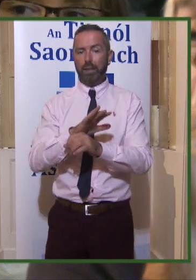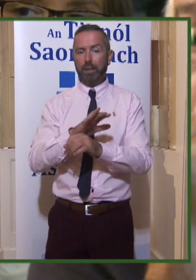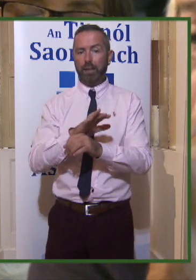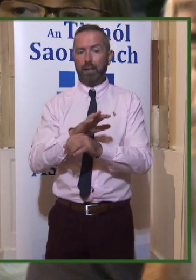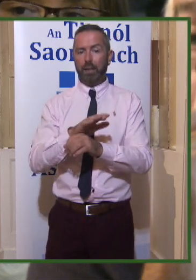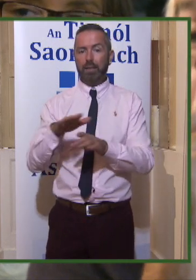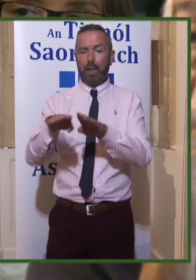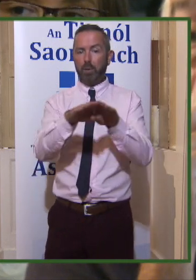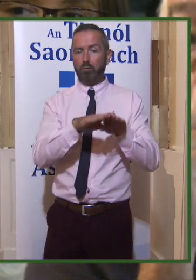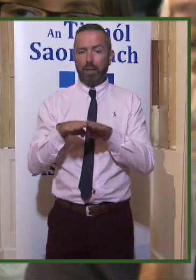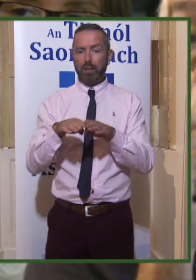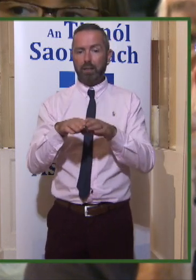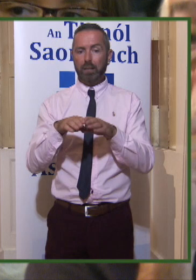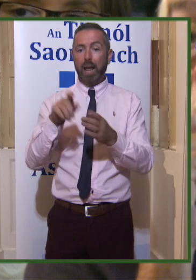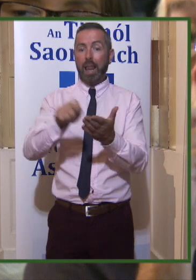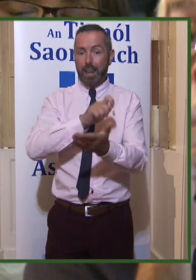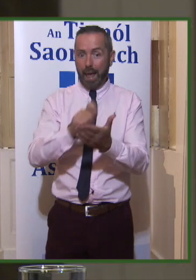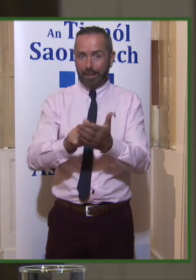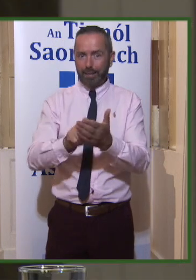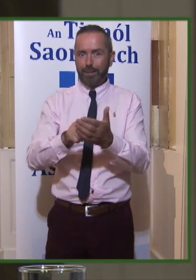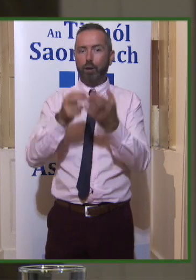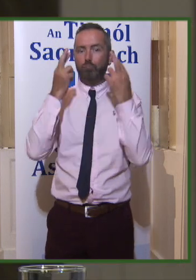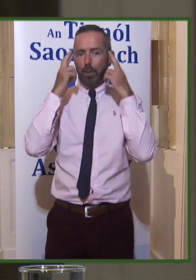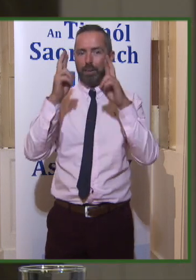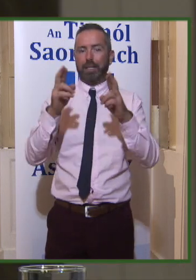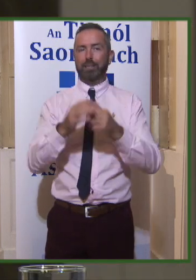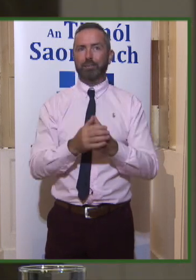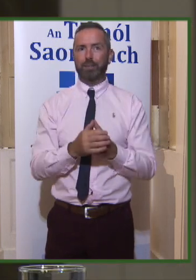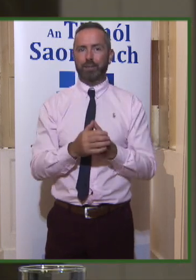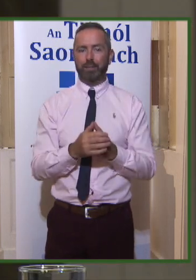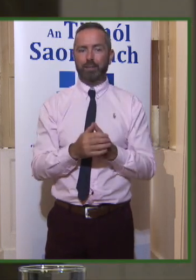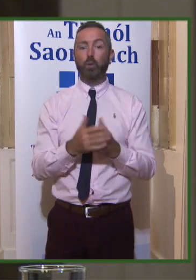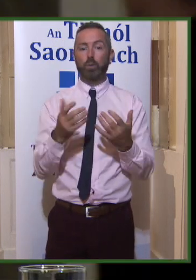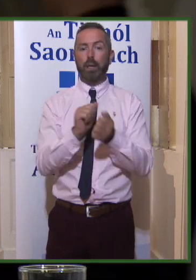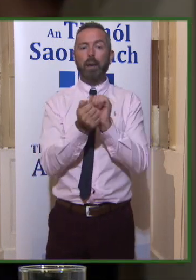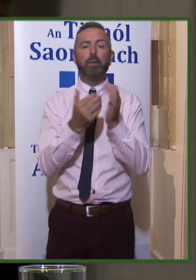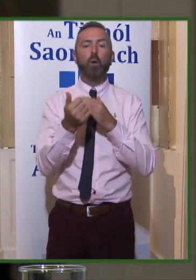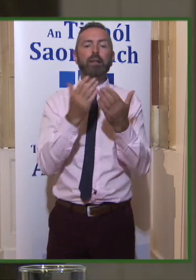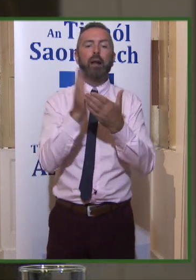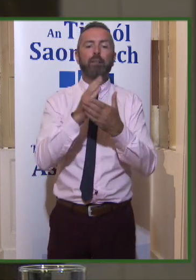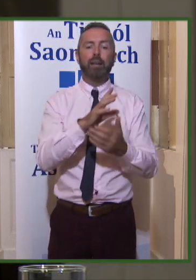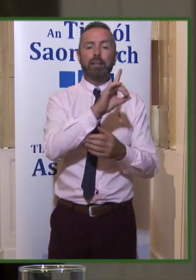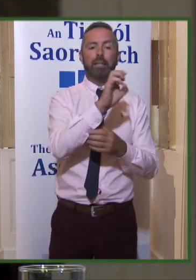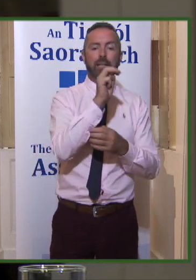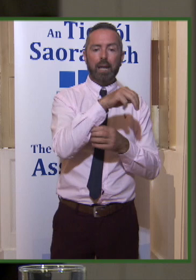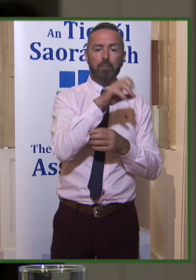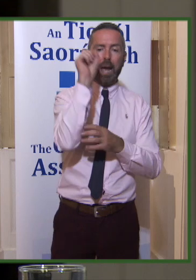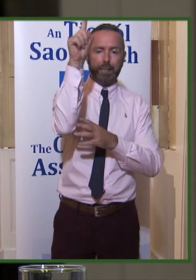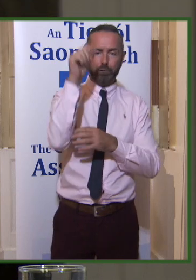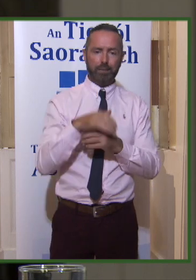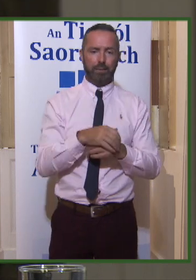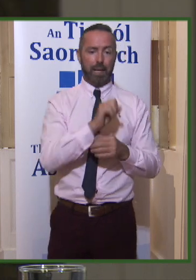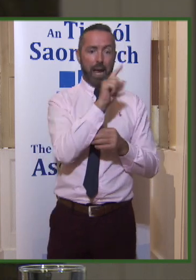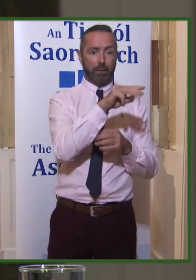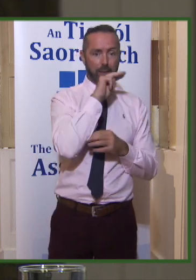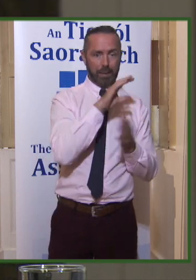representatives. So that's the proposal. So the change is, the amendment is the DEM asterisk, and the asterisk refers to